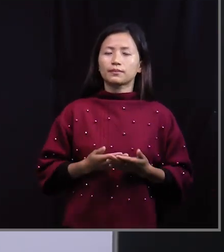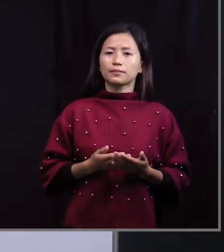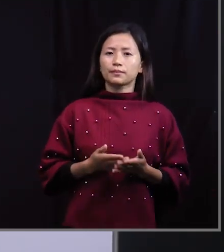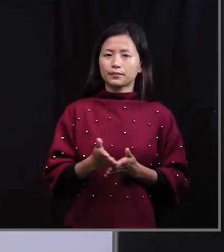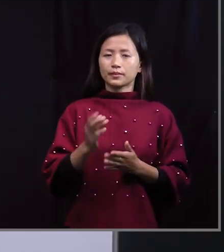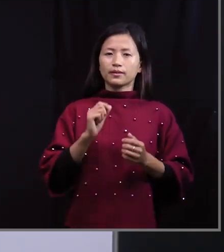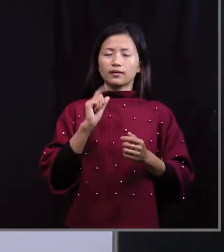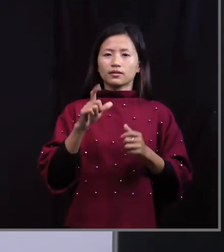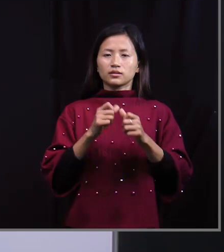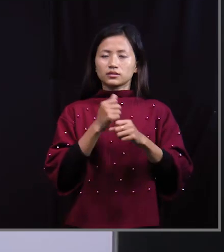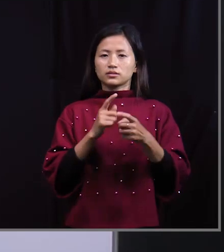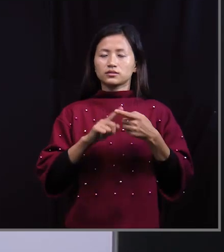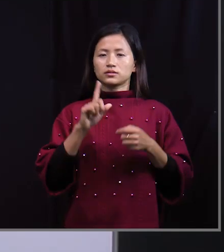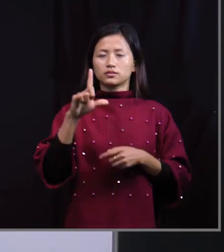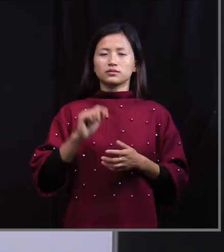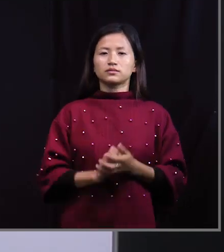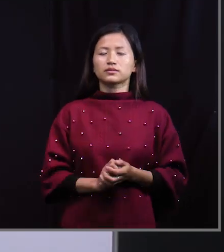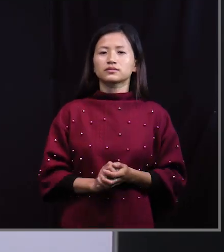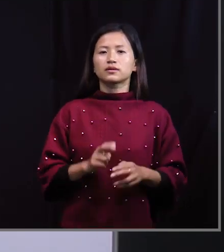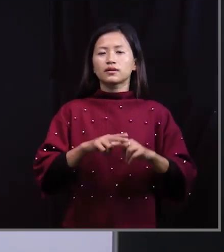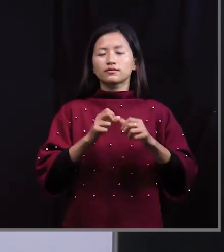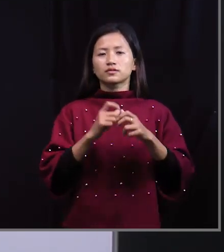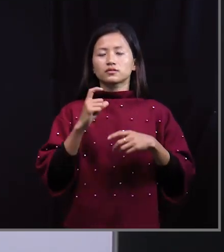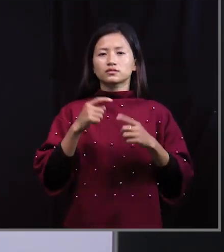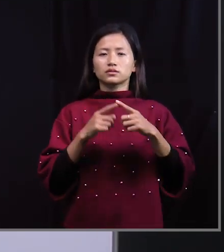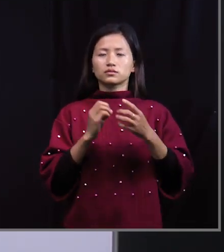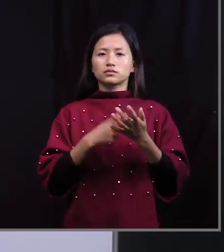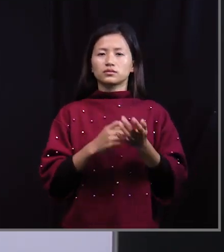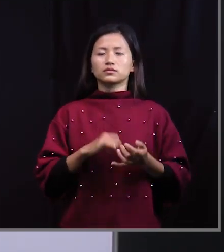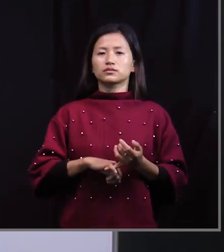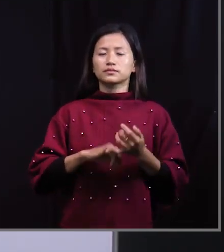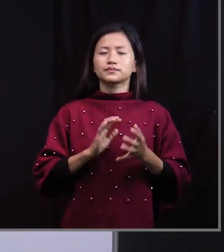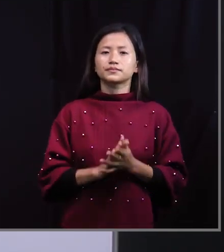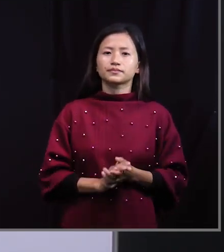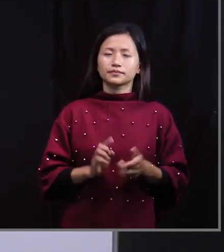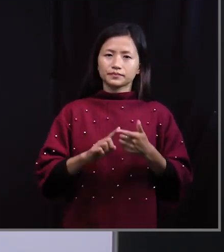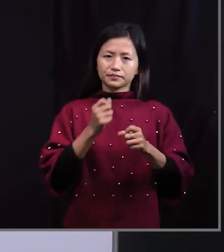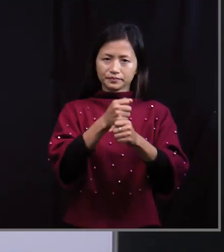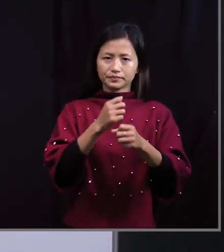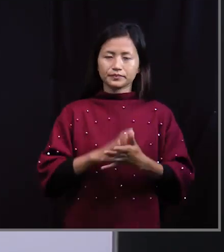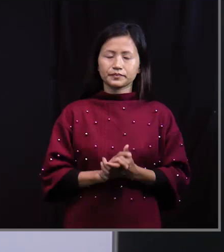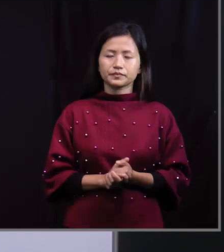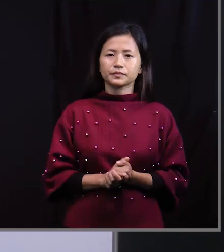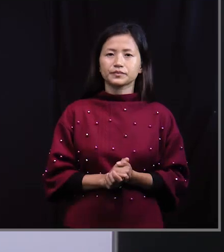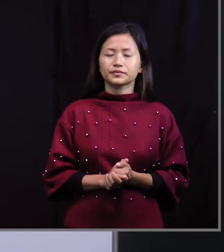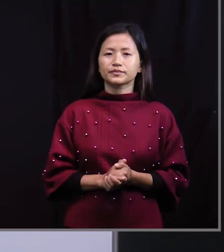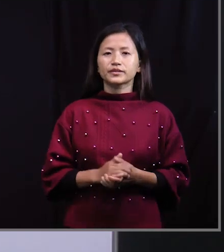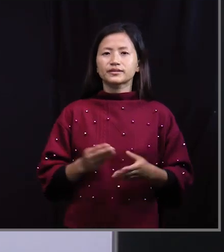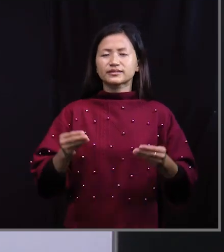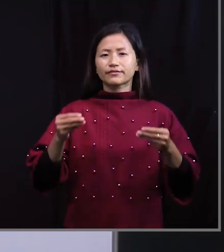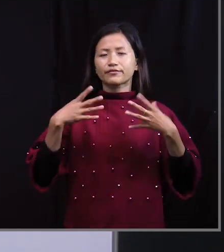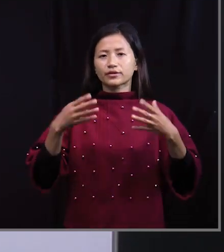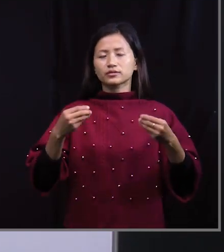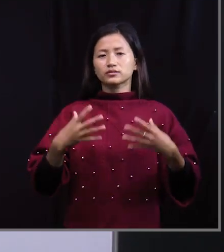legal factors, and all this comes under legal factors. An example, or a fact